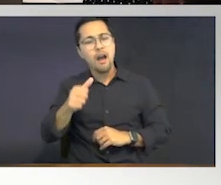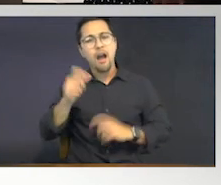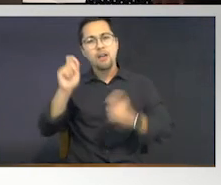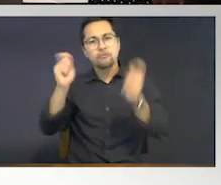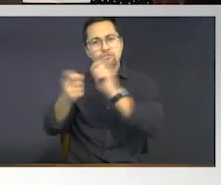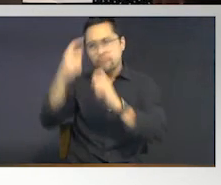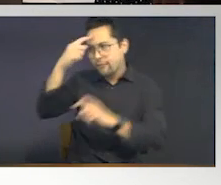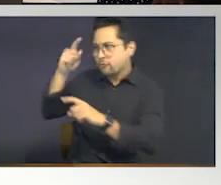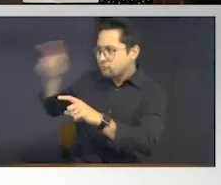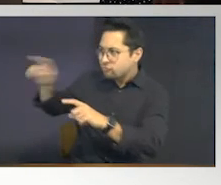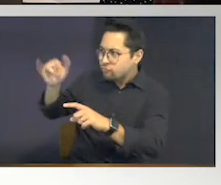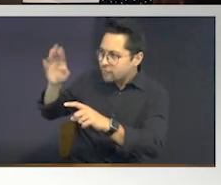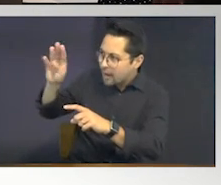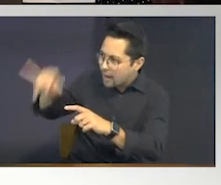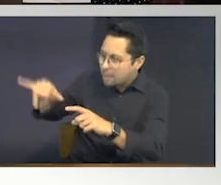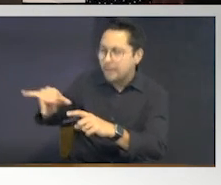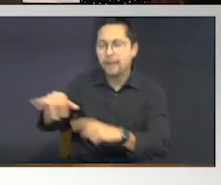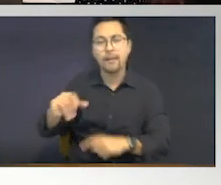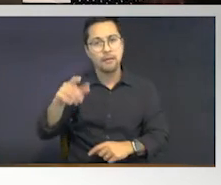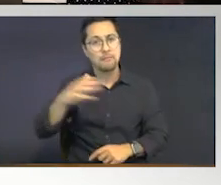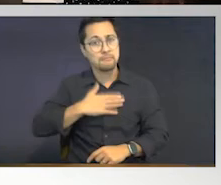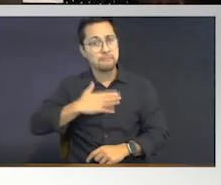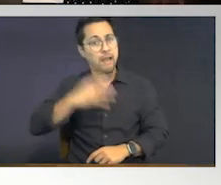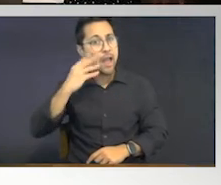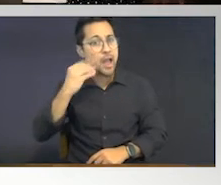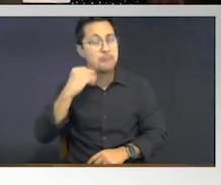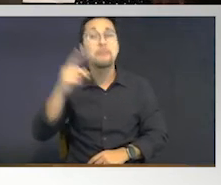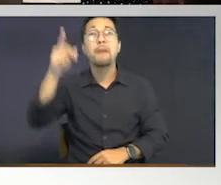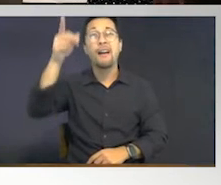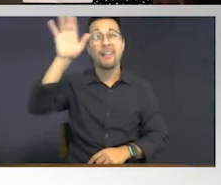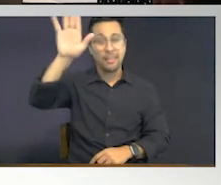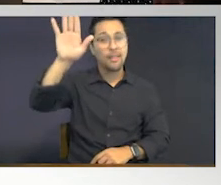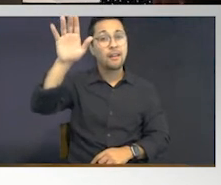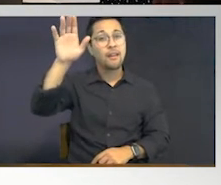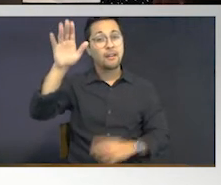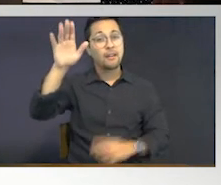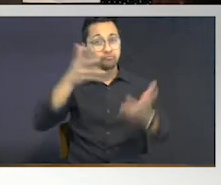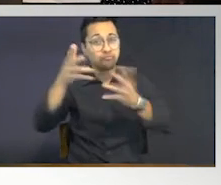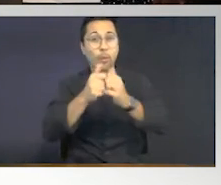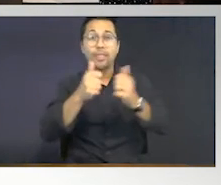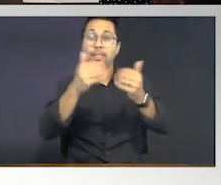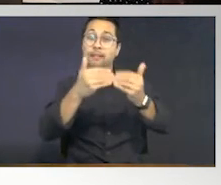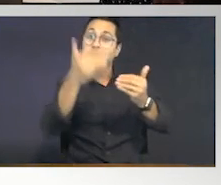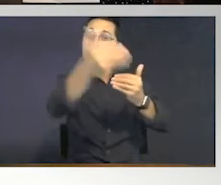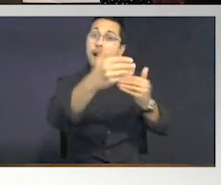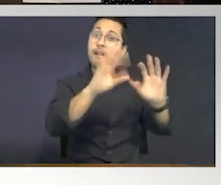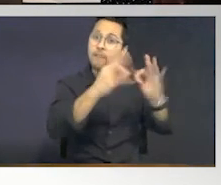personal experience, it'll change it for the next family, and if we keep all doing that